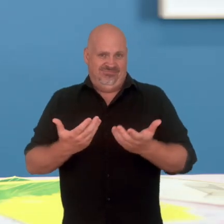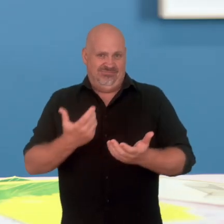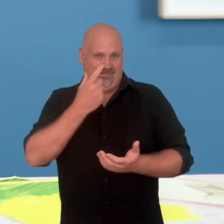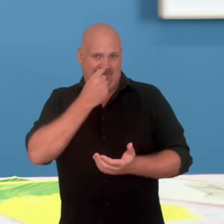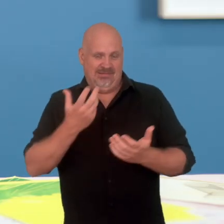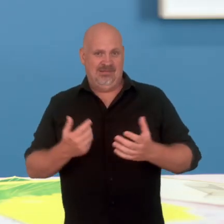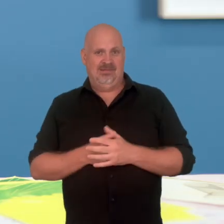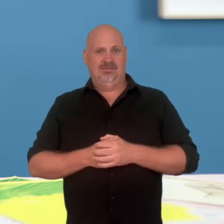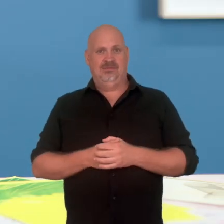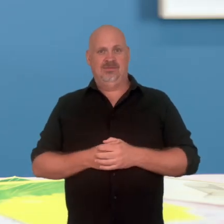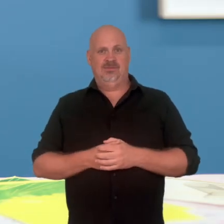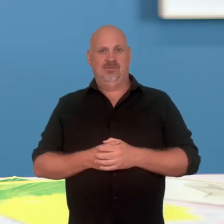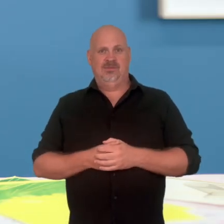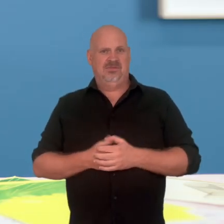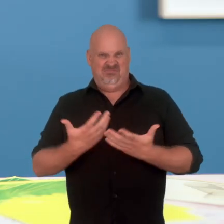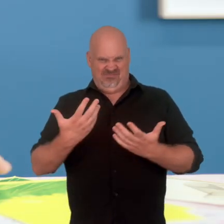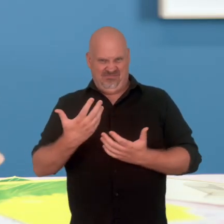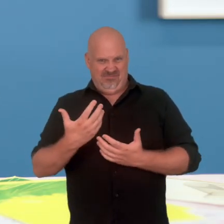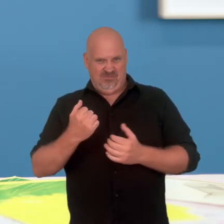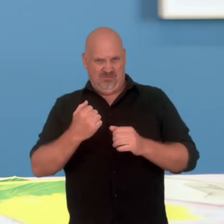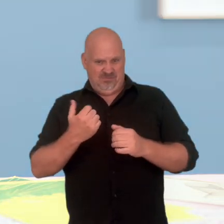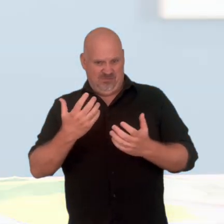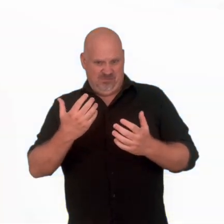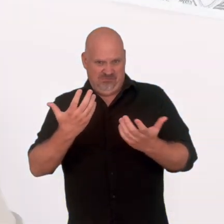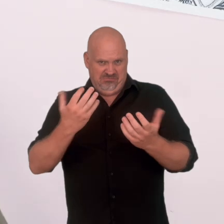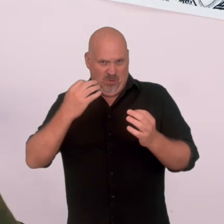Doesn't make sense, but that's what we can do.